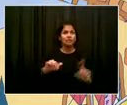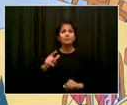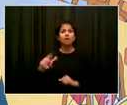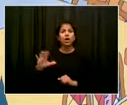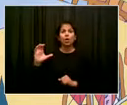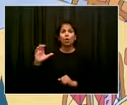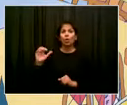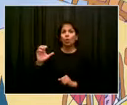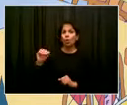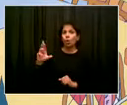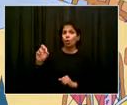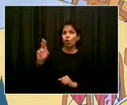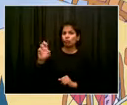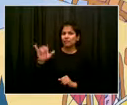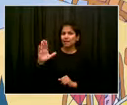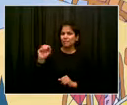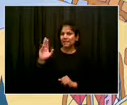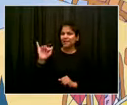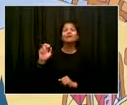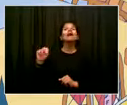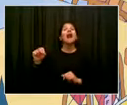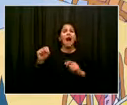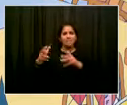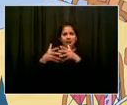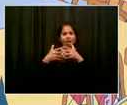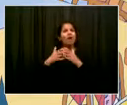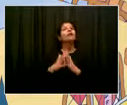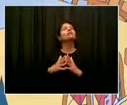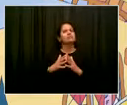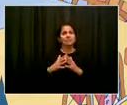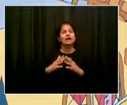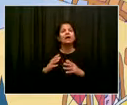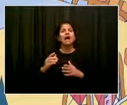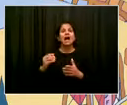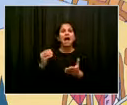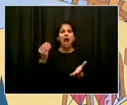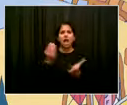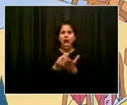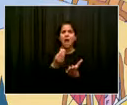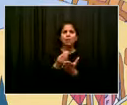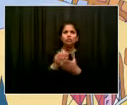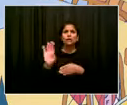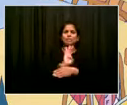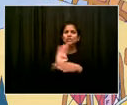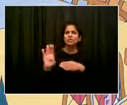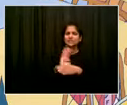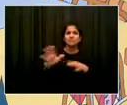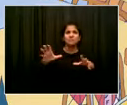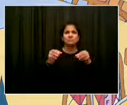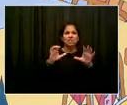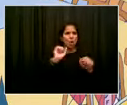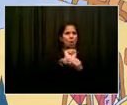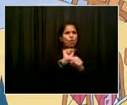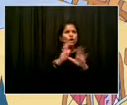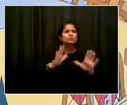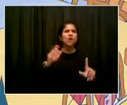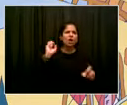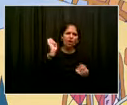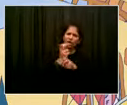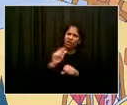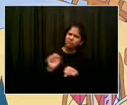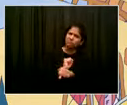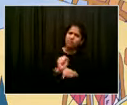done so much to help create jobs and give a bright future to so many immigrants in Brooklyn and around the city. Just